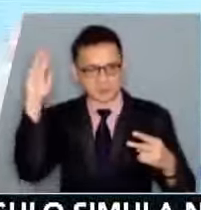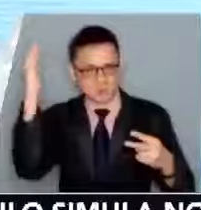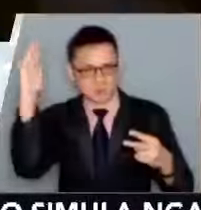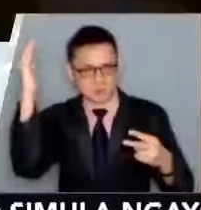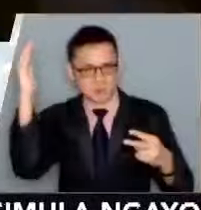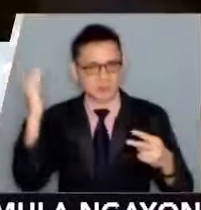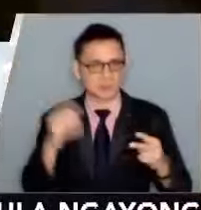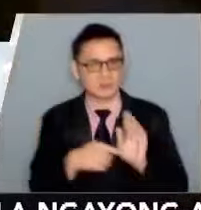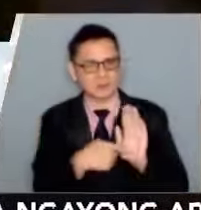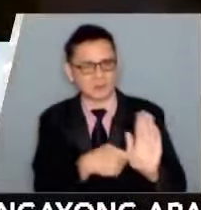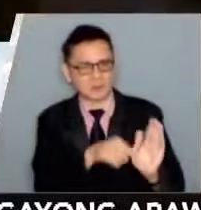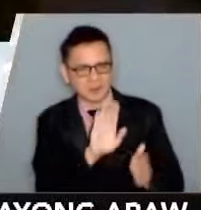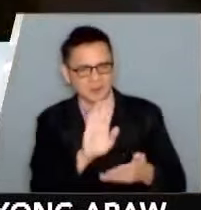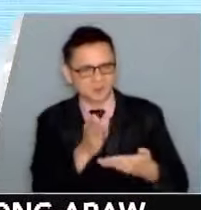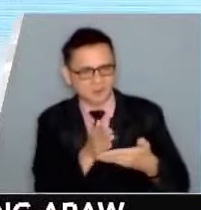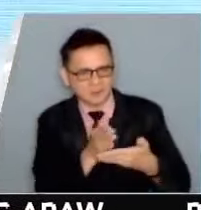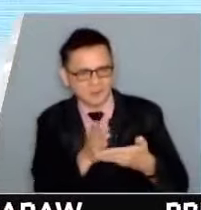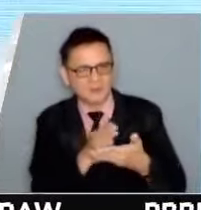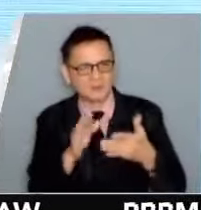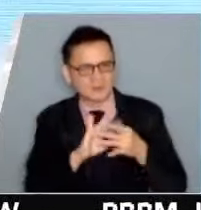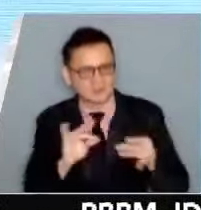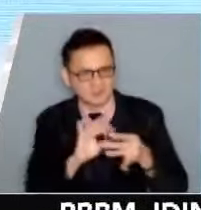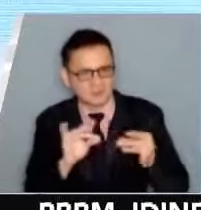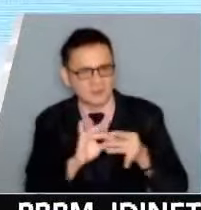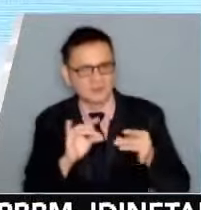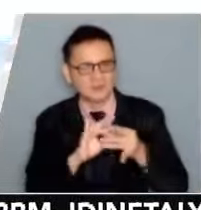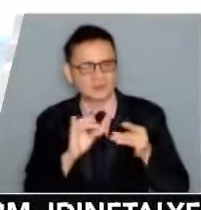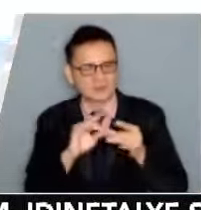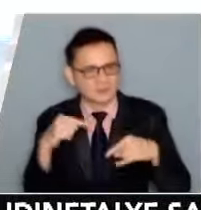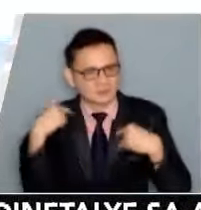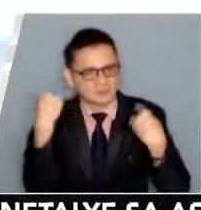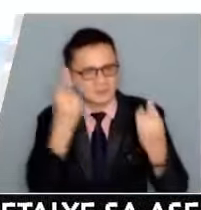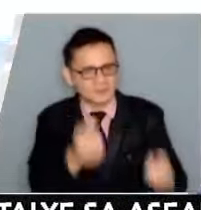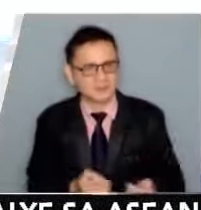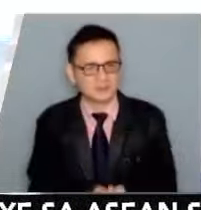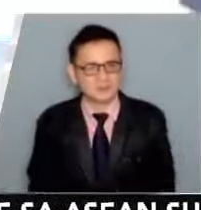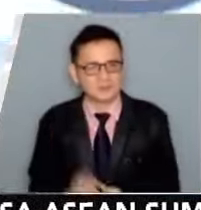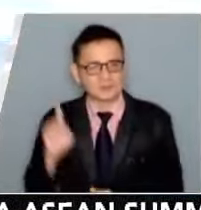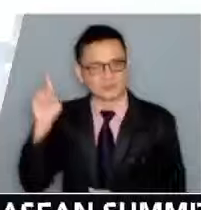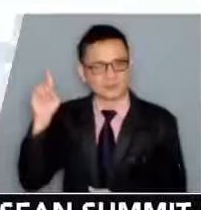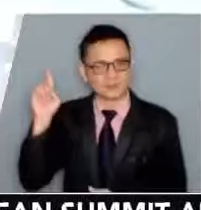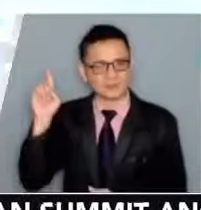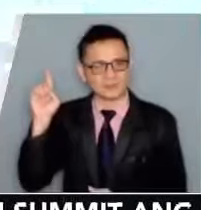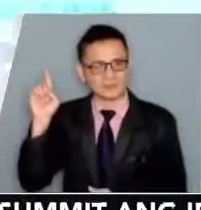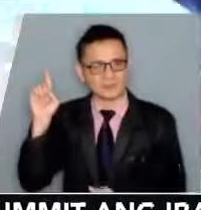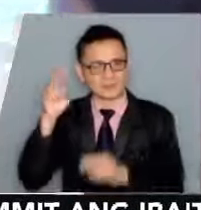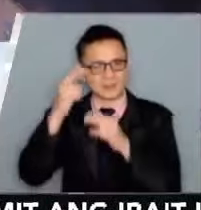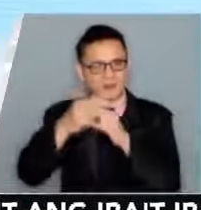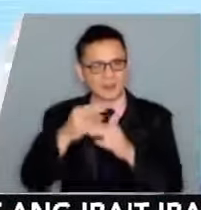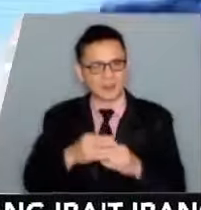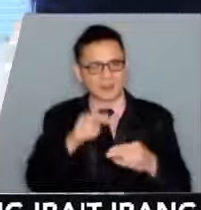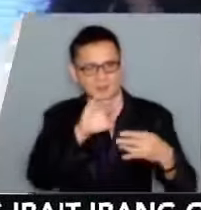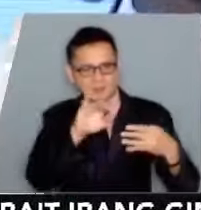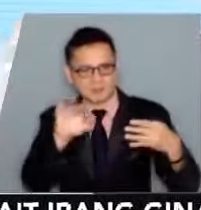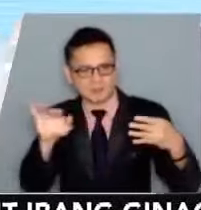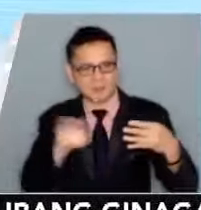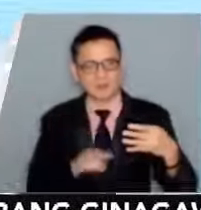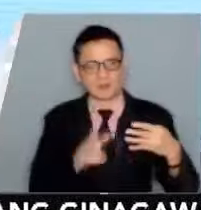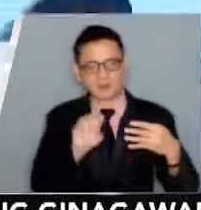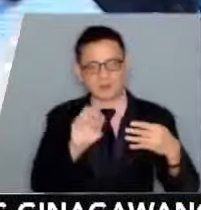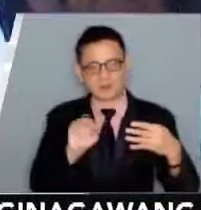sporty flight attendant at cyclist Ira Lopez, Fab and Cool Mama Sandy Riccio at Bont Brian o Master